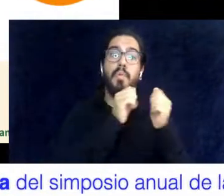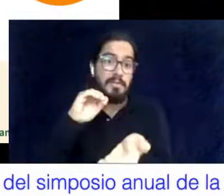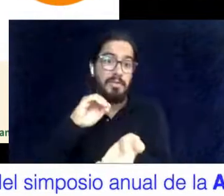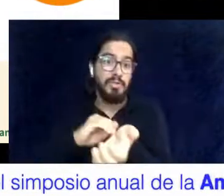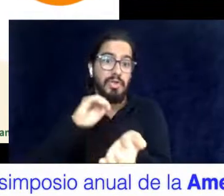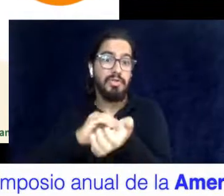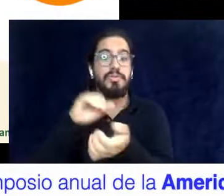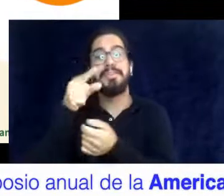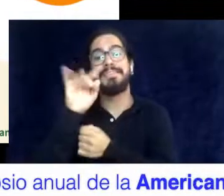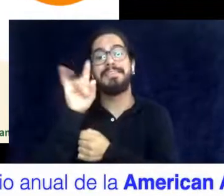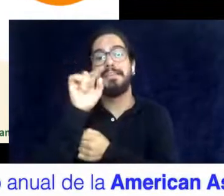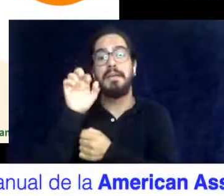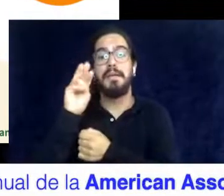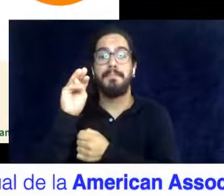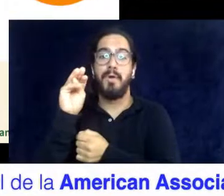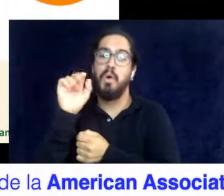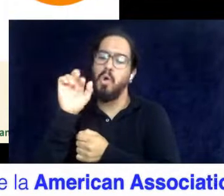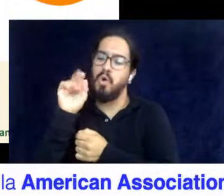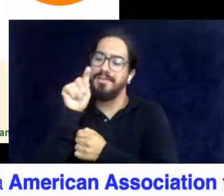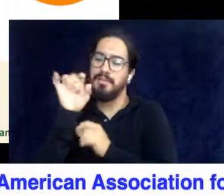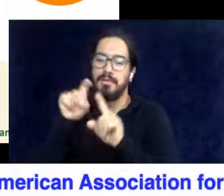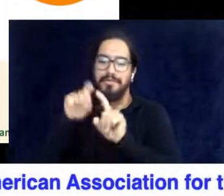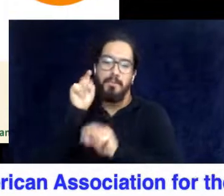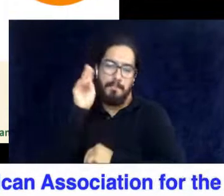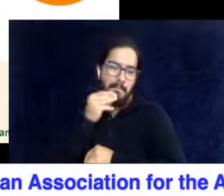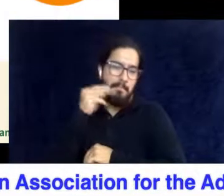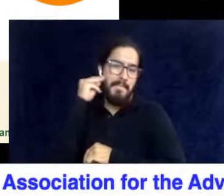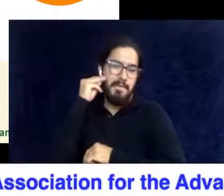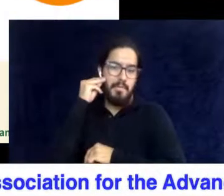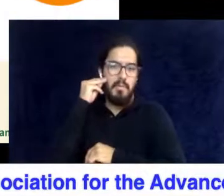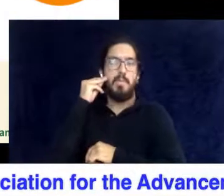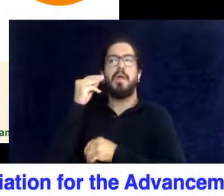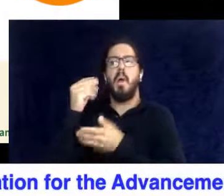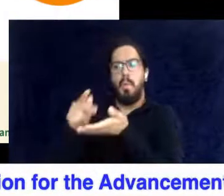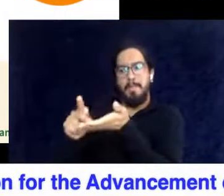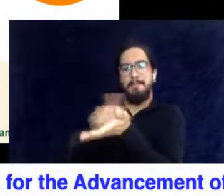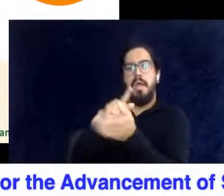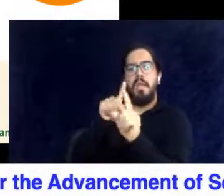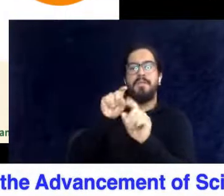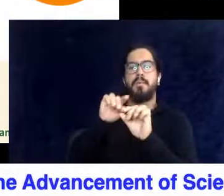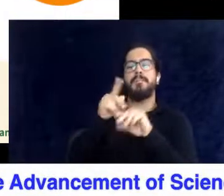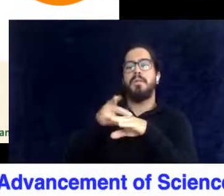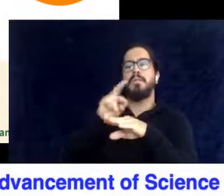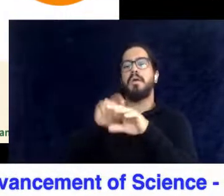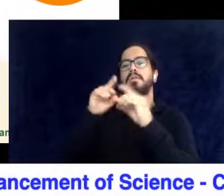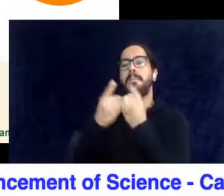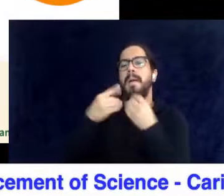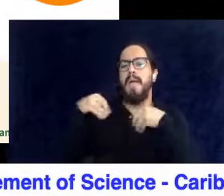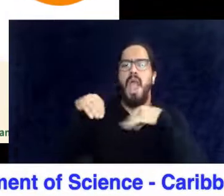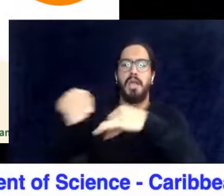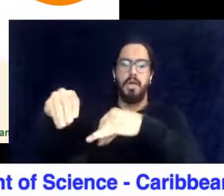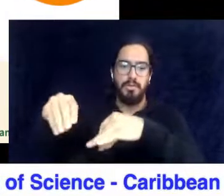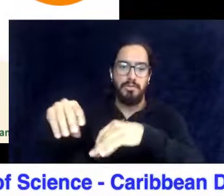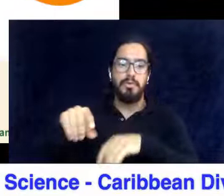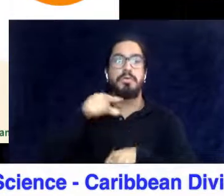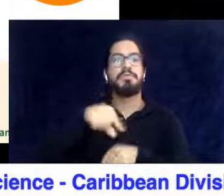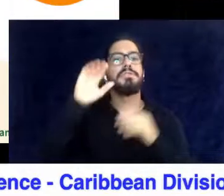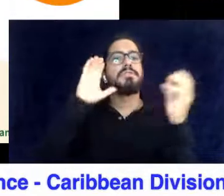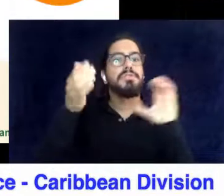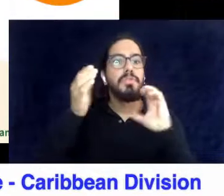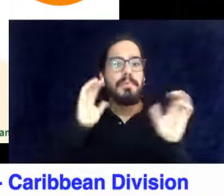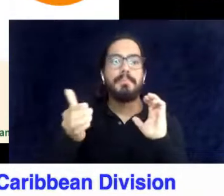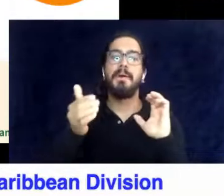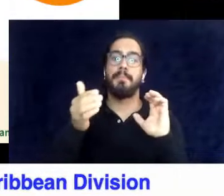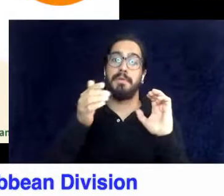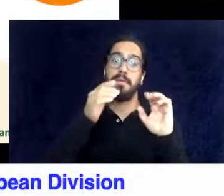UPR Mayagüez, and it's funded by the Puerto Rico Department of Agriculture, and it's titled Comparative Analysis of Foregut and Hindgut